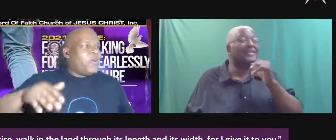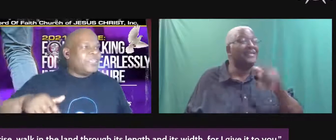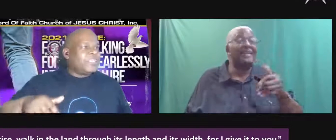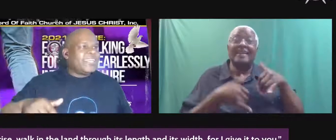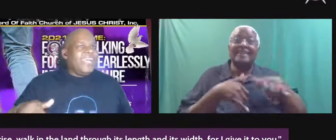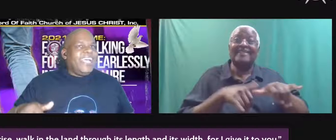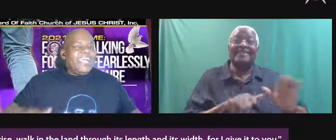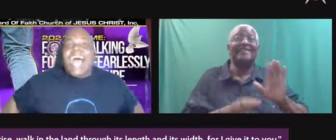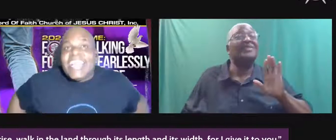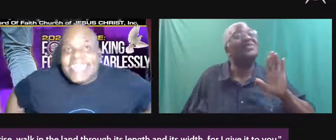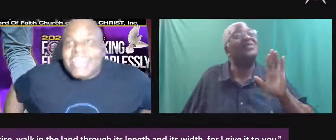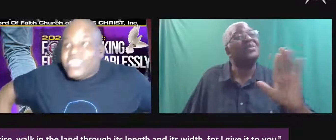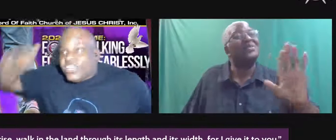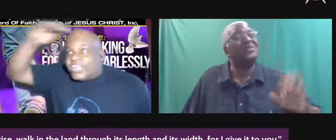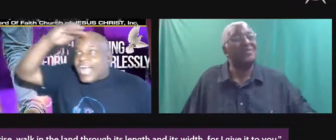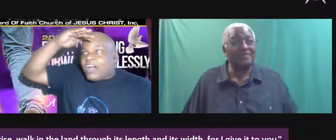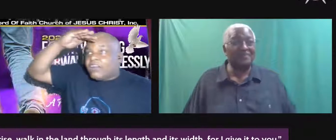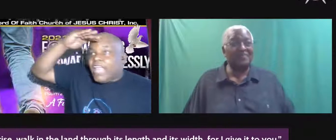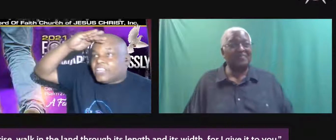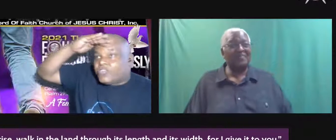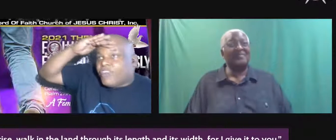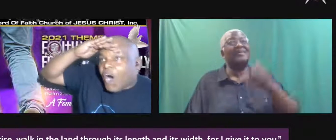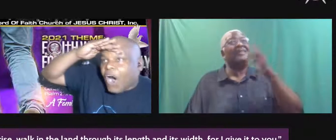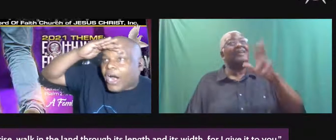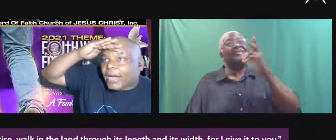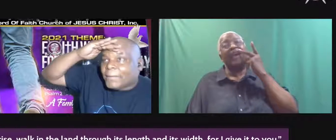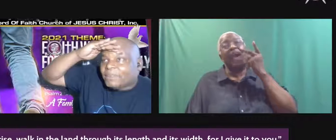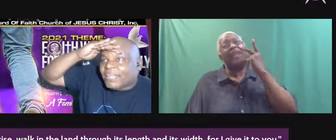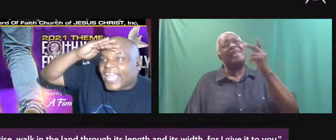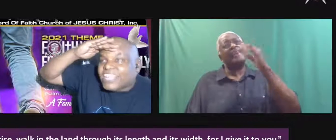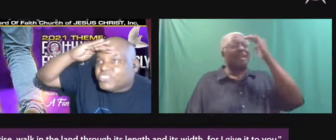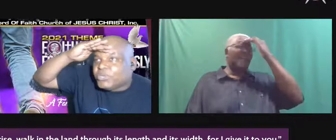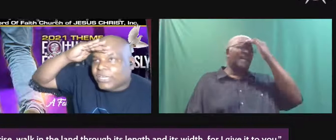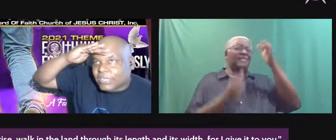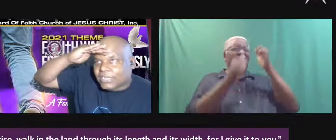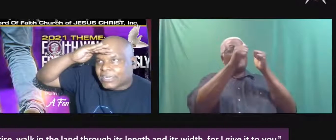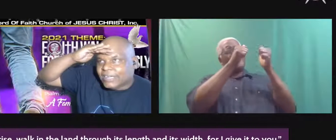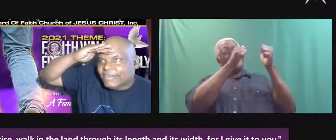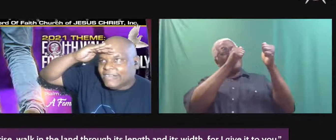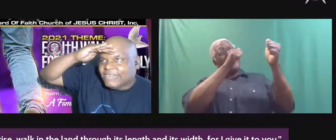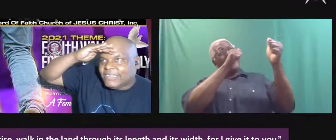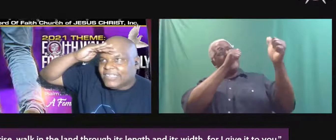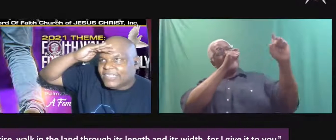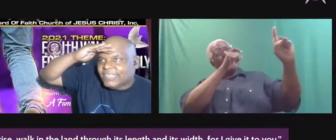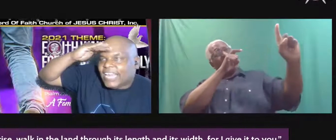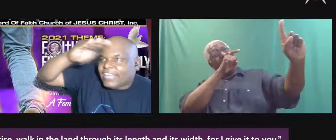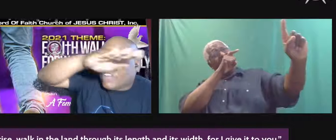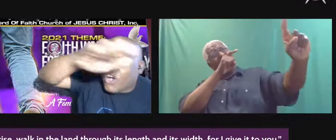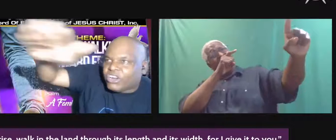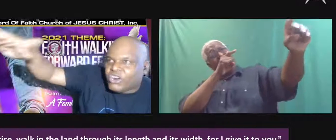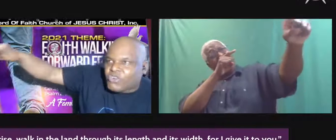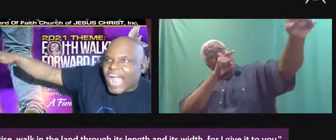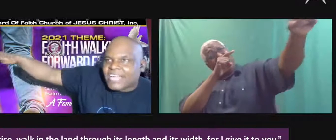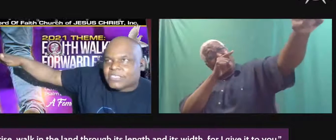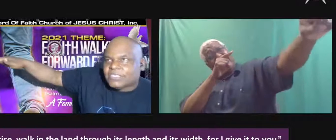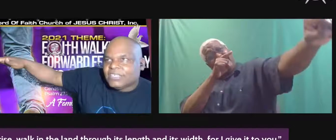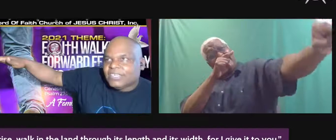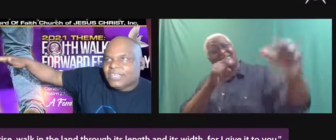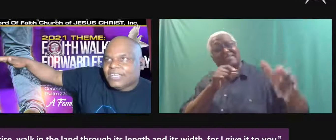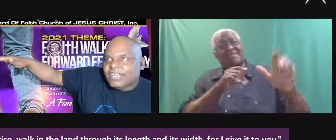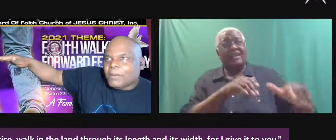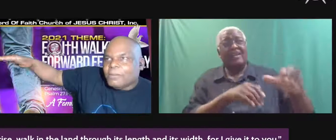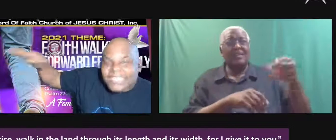still yours. God said, look out as far as you can look. That's called a